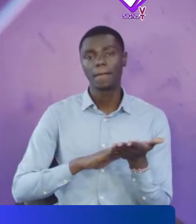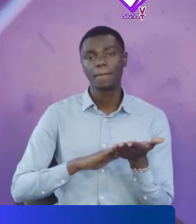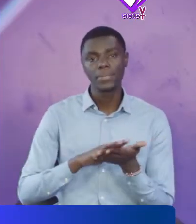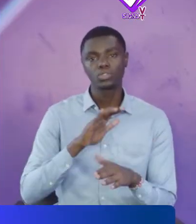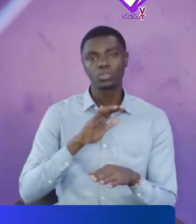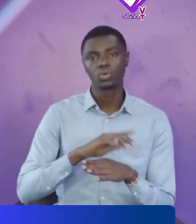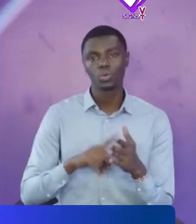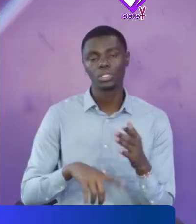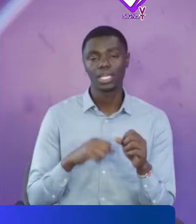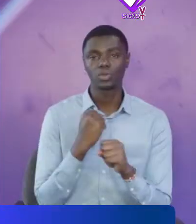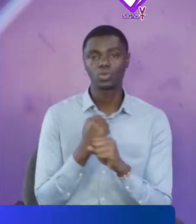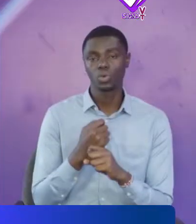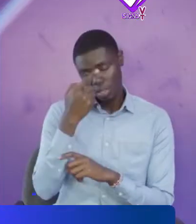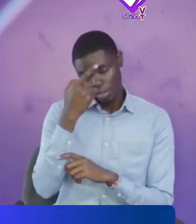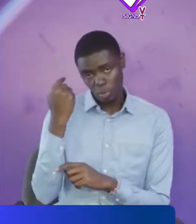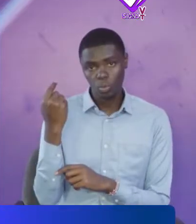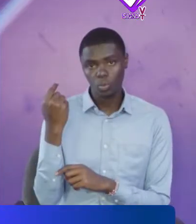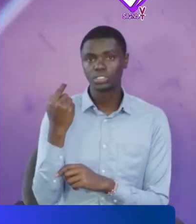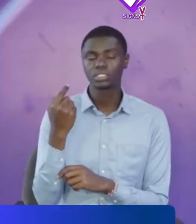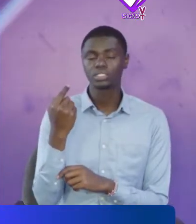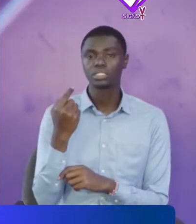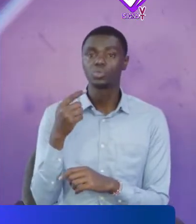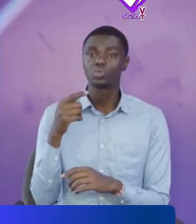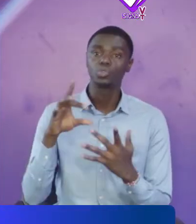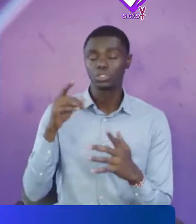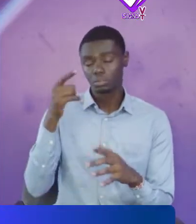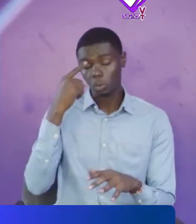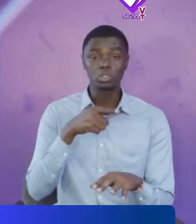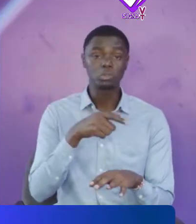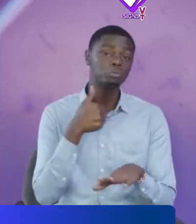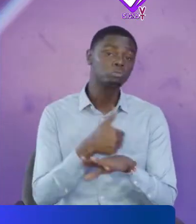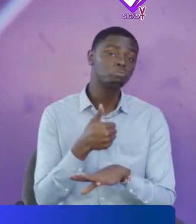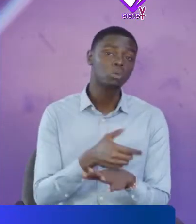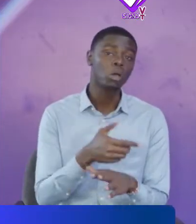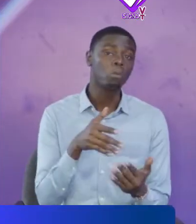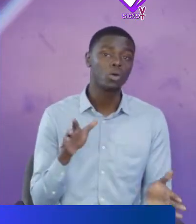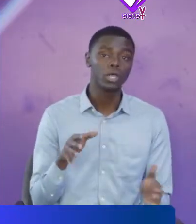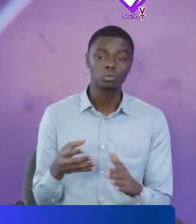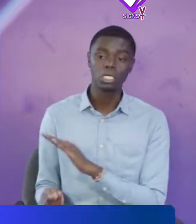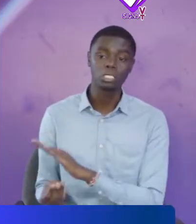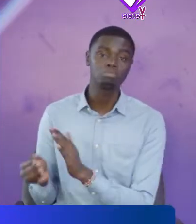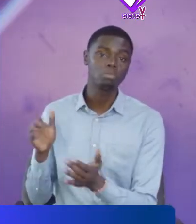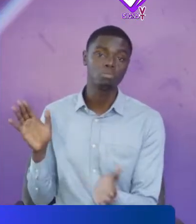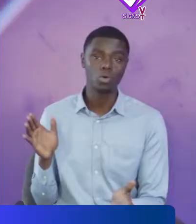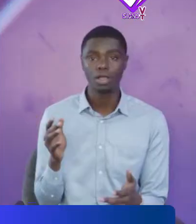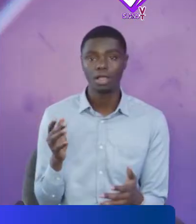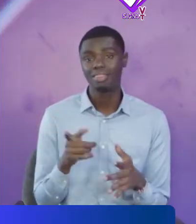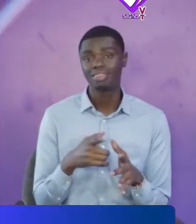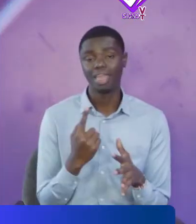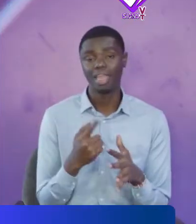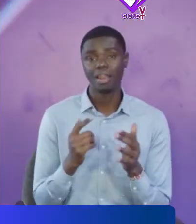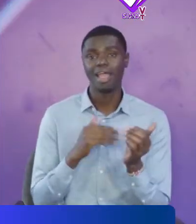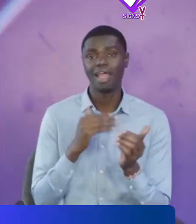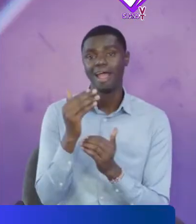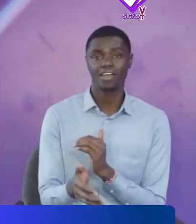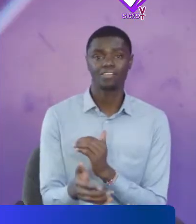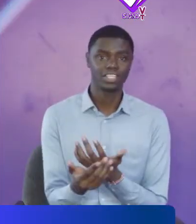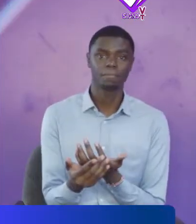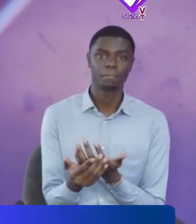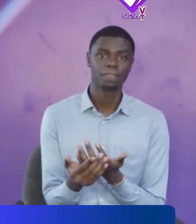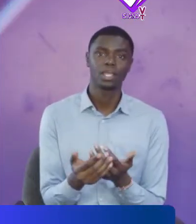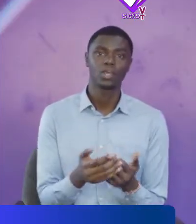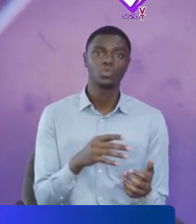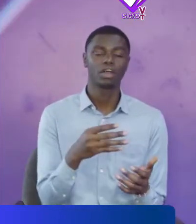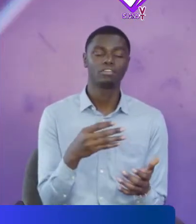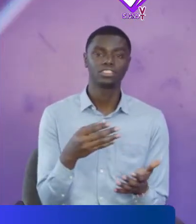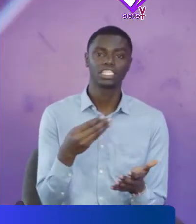leader because who can insult more and who can bribe more, then actually, after you have taken these